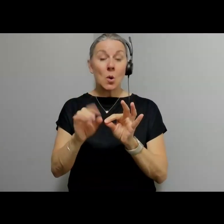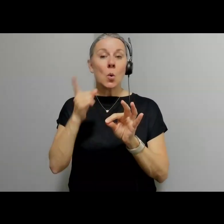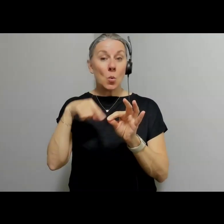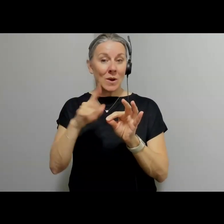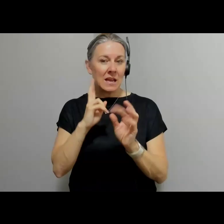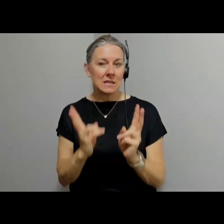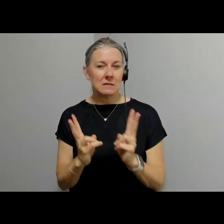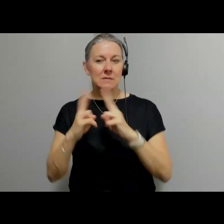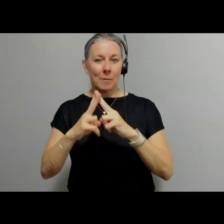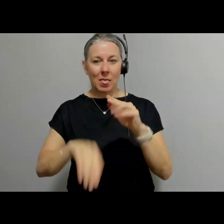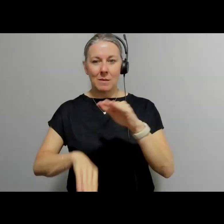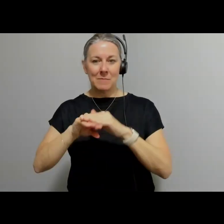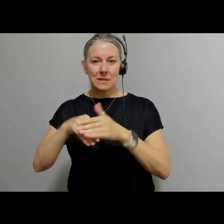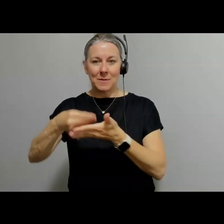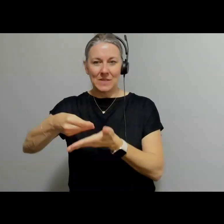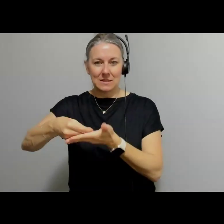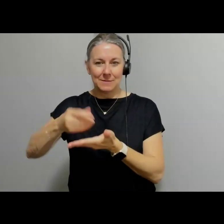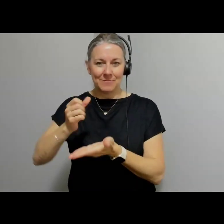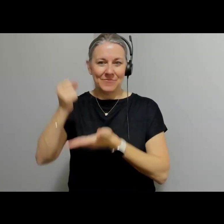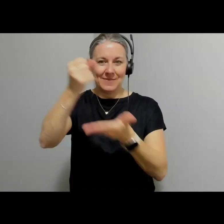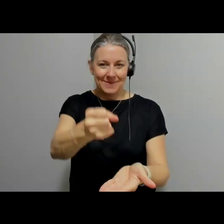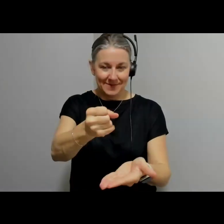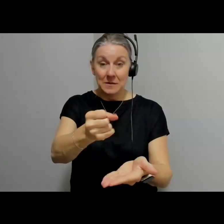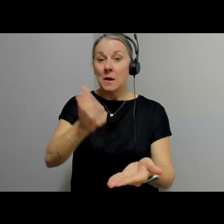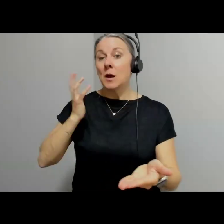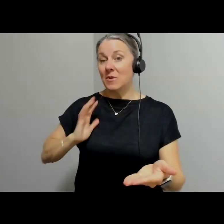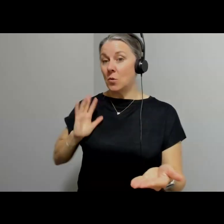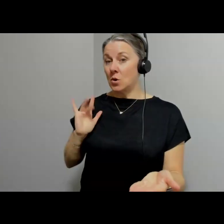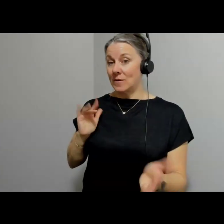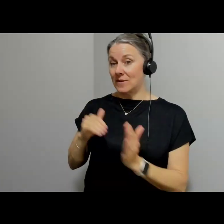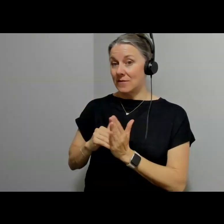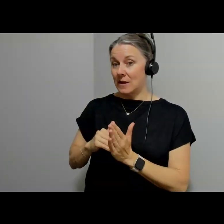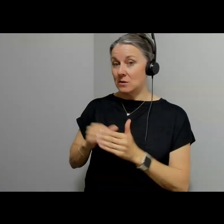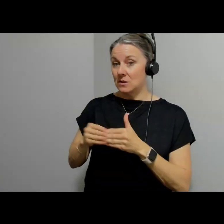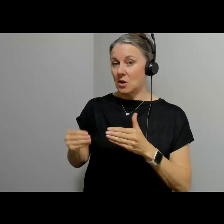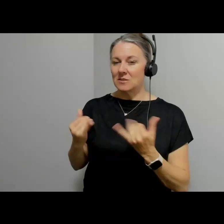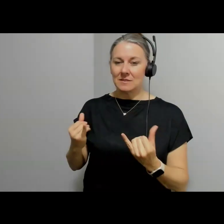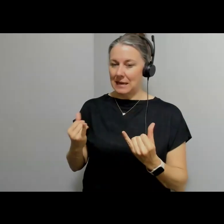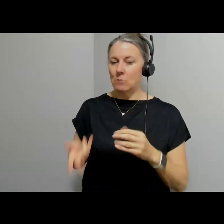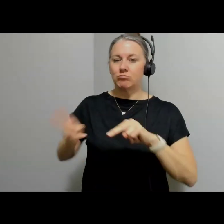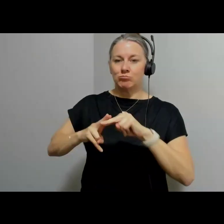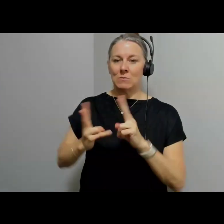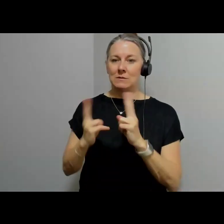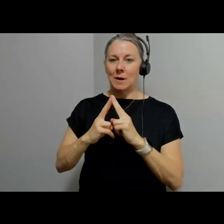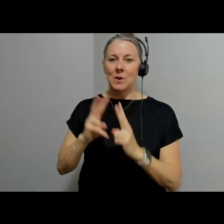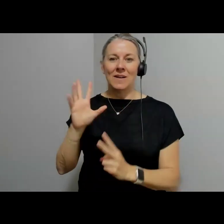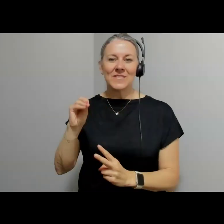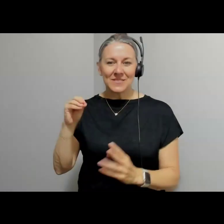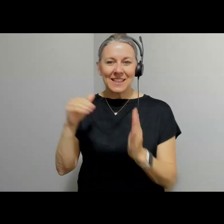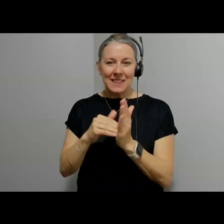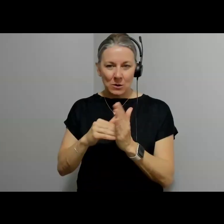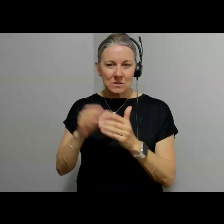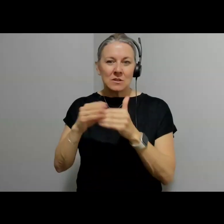was $25,000 per project, and now it's $50,000 per project. And one of the meaningful changes